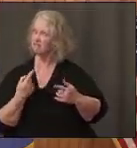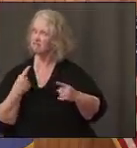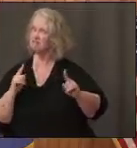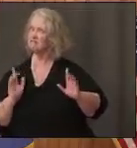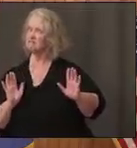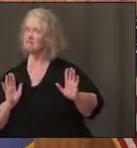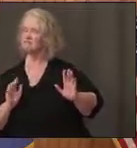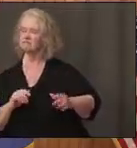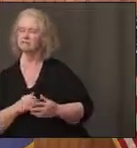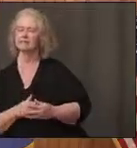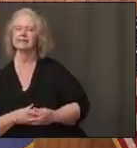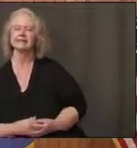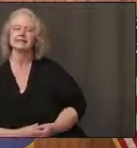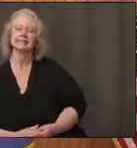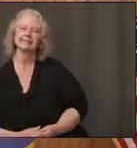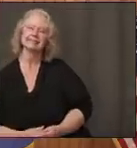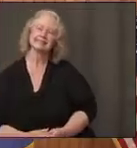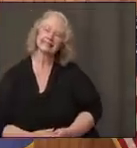nervous?